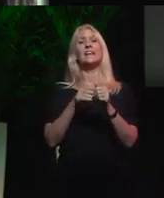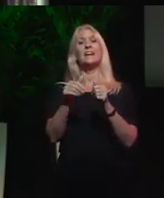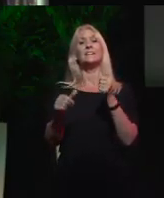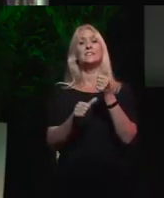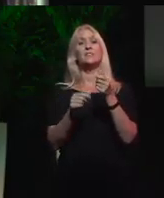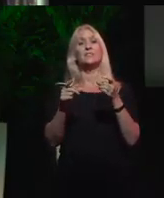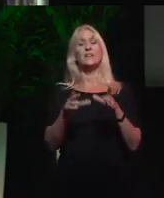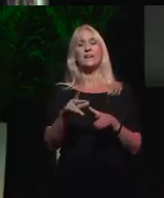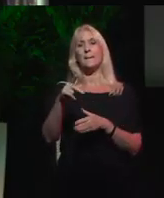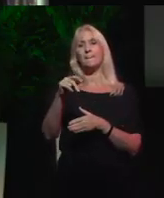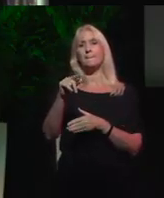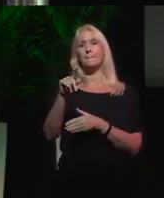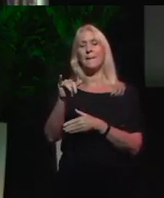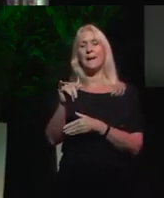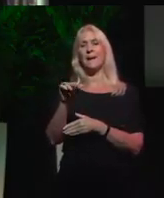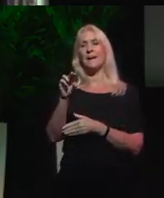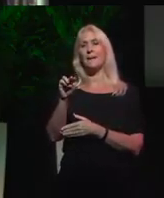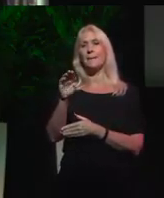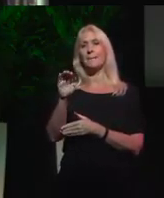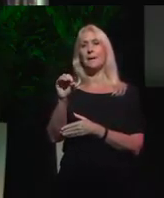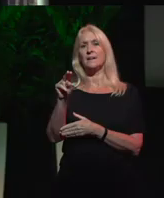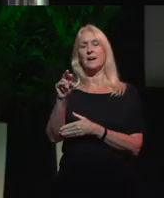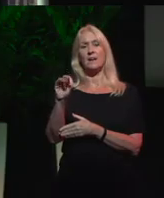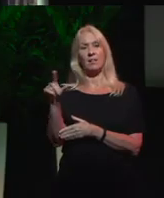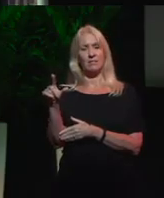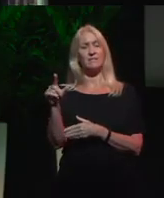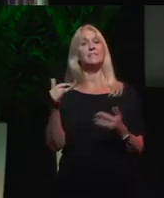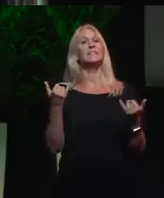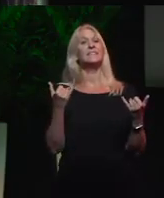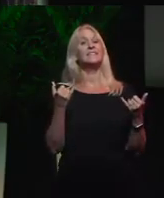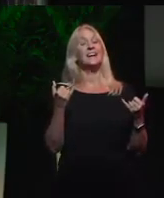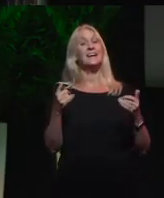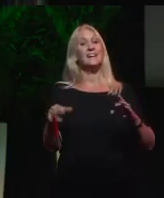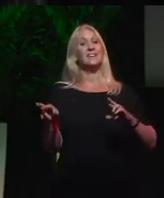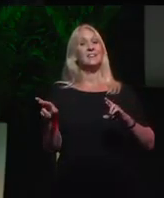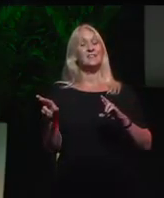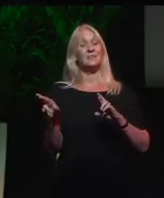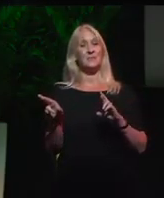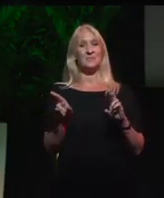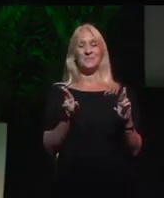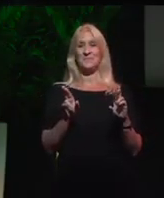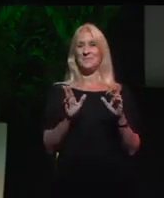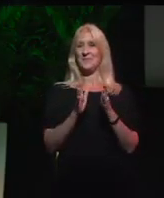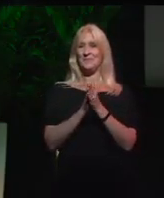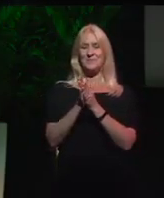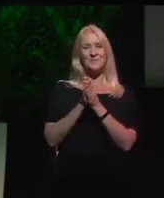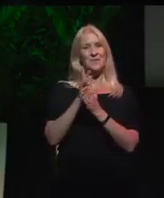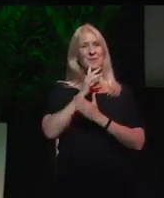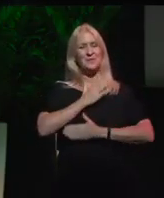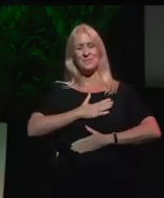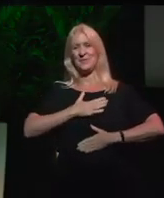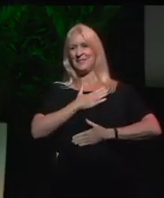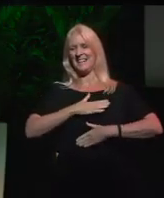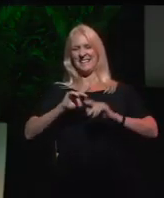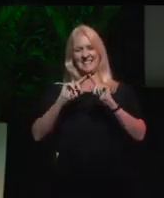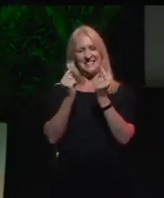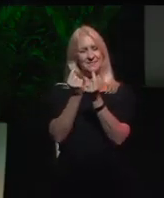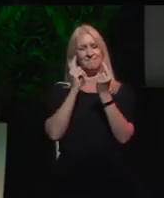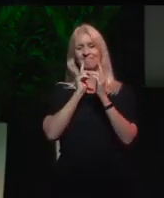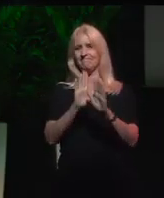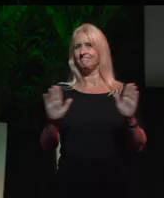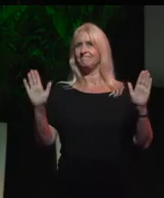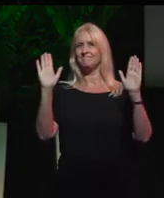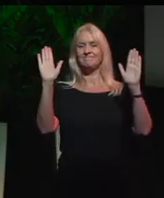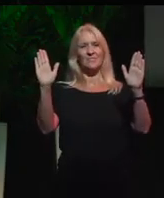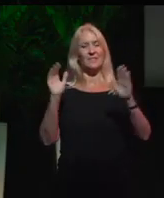Patty McConnell. And while we are now prepared with great appreciation to a team of dynamic faculty